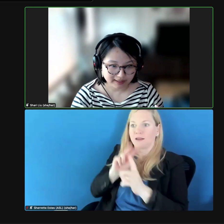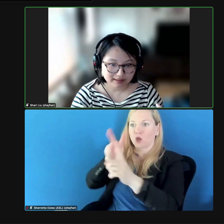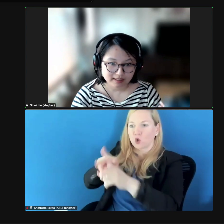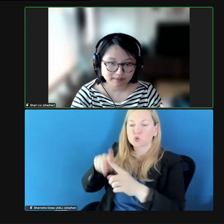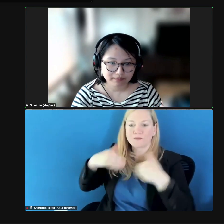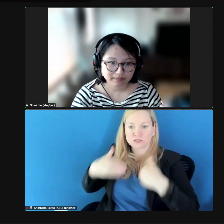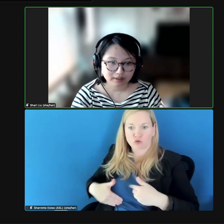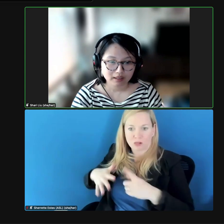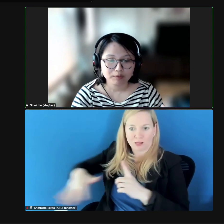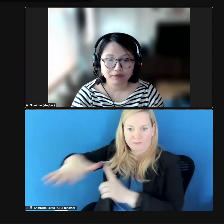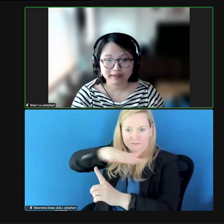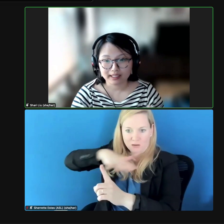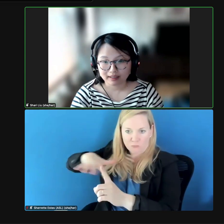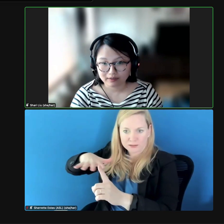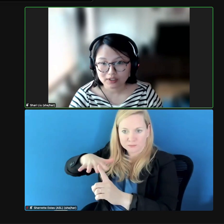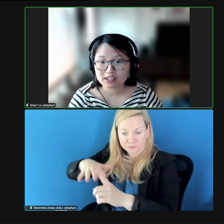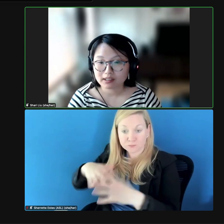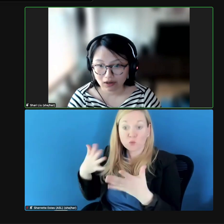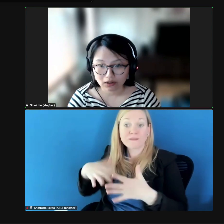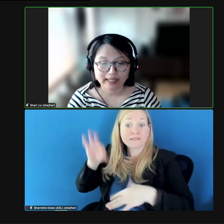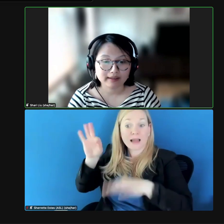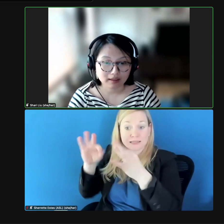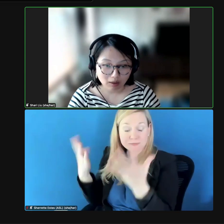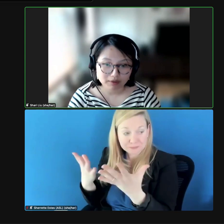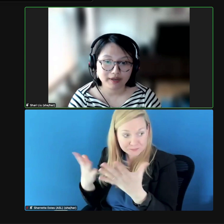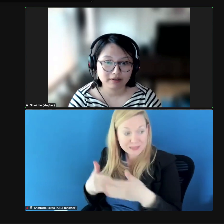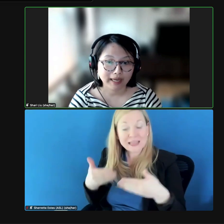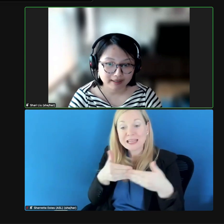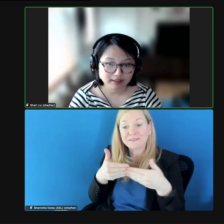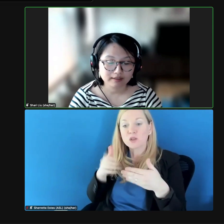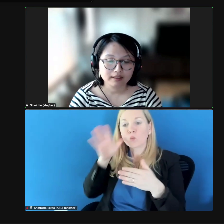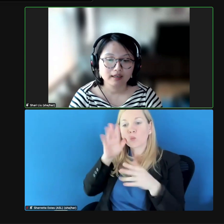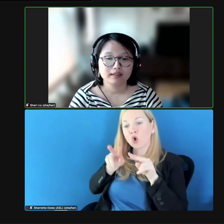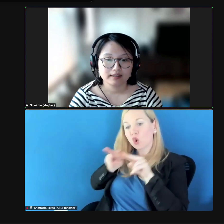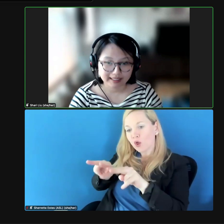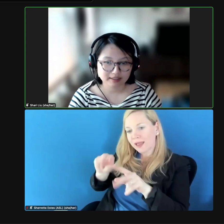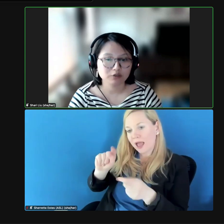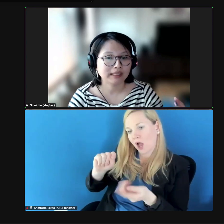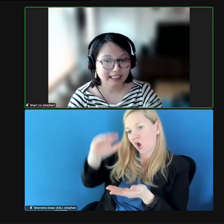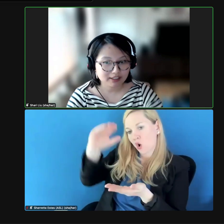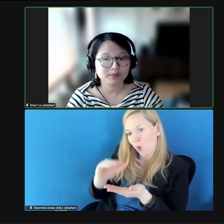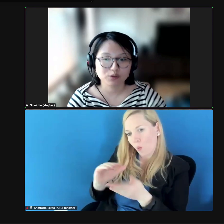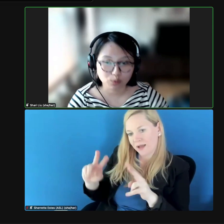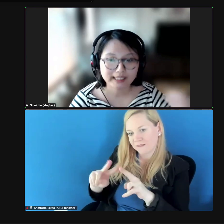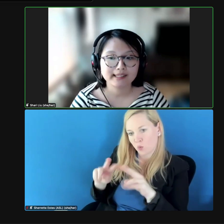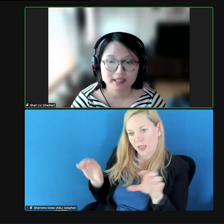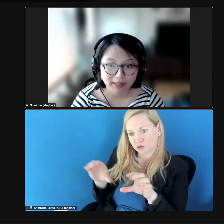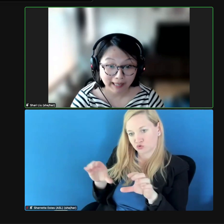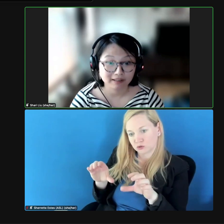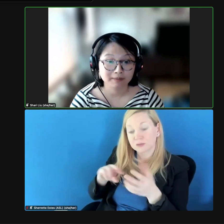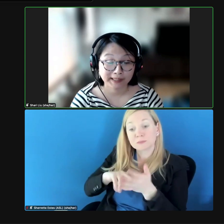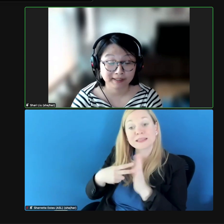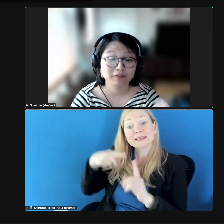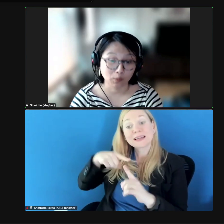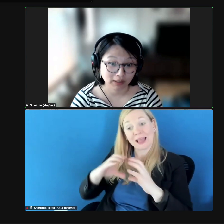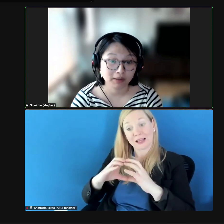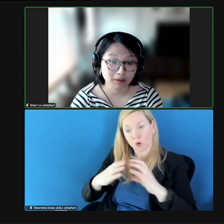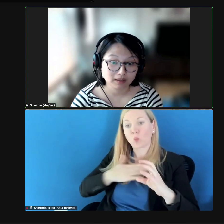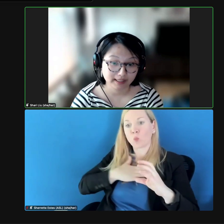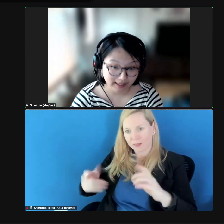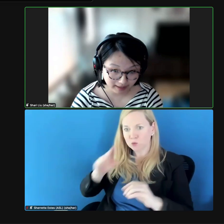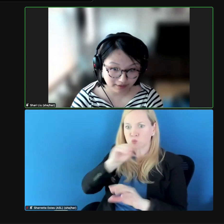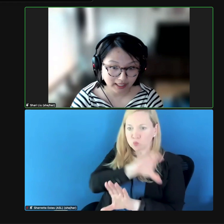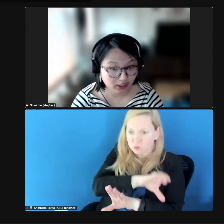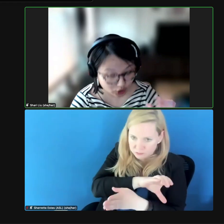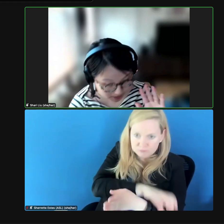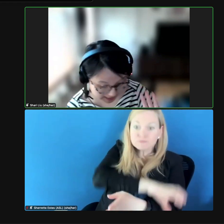the findings. We found that infants look longer at the lower value action, that is when the agent was willing to jump a higher barrier for one